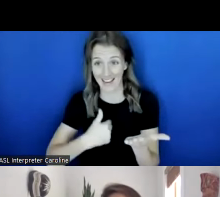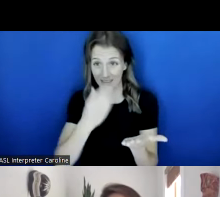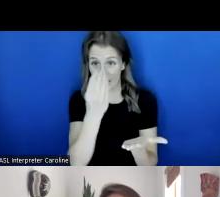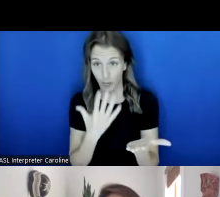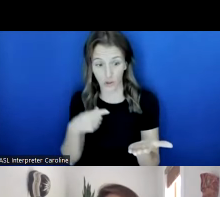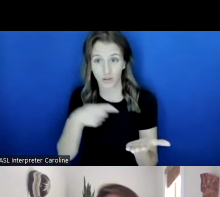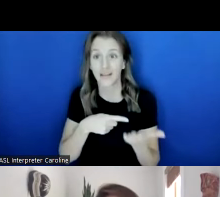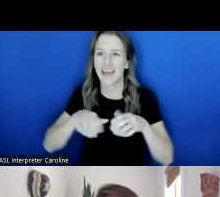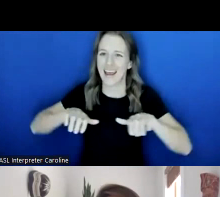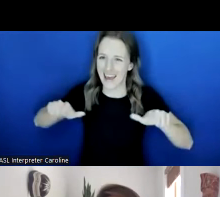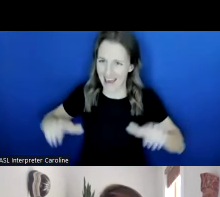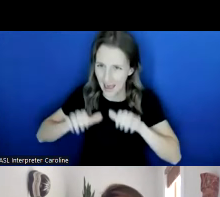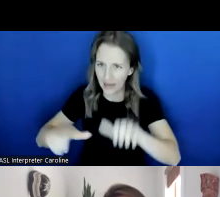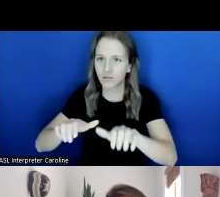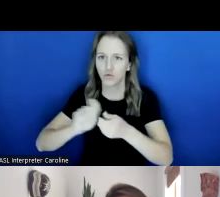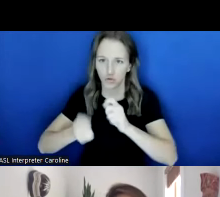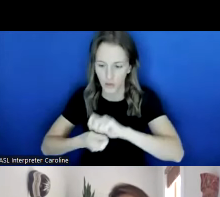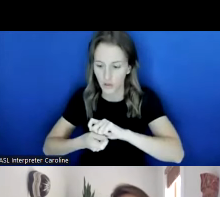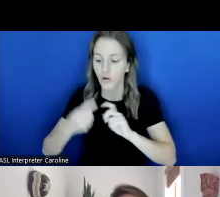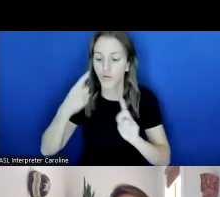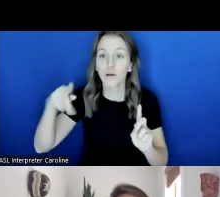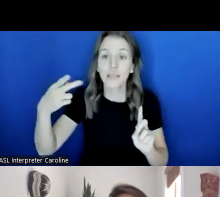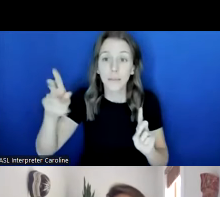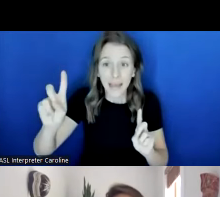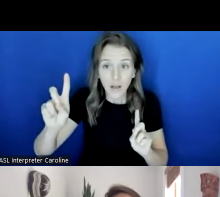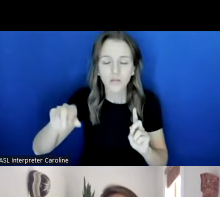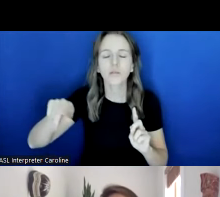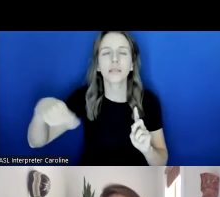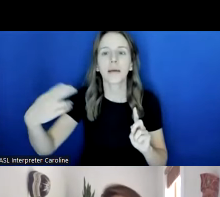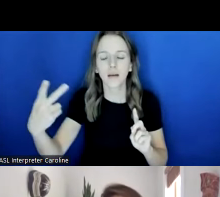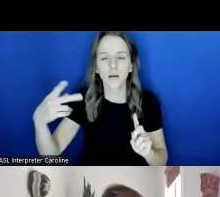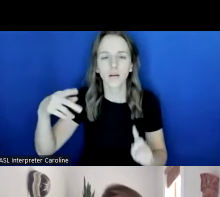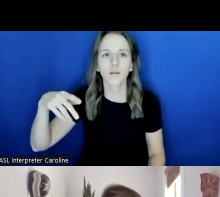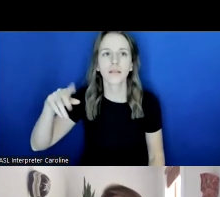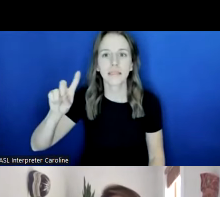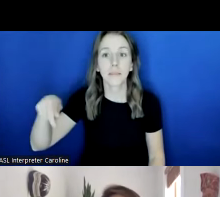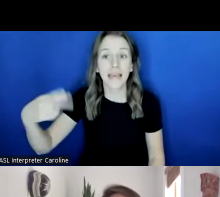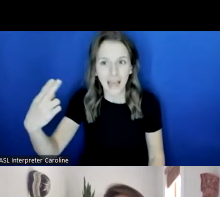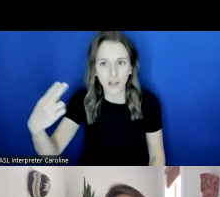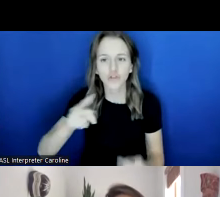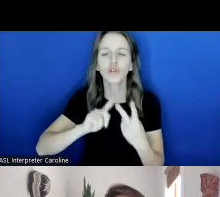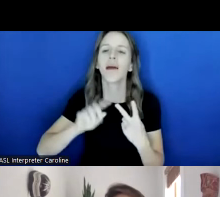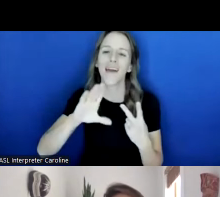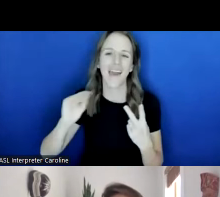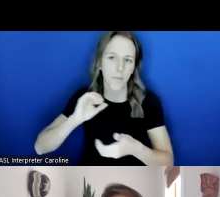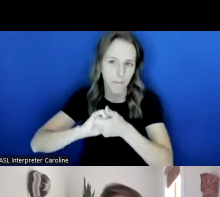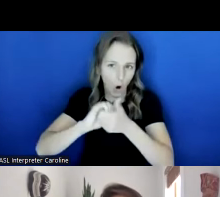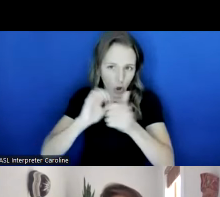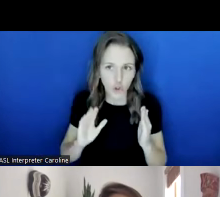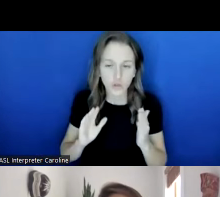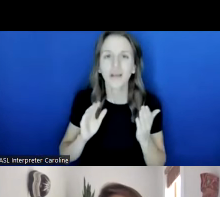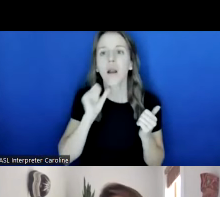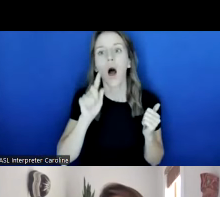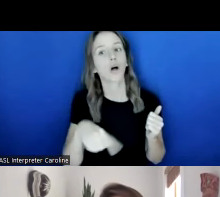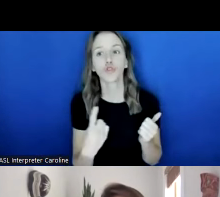actionable, both to DPH and to our partners, and not just collect information just to learn, but really to be able to